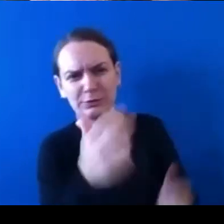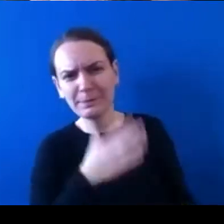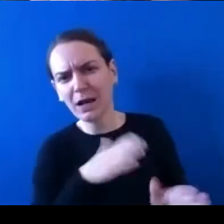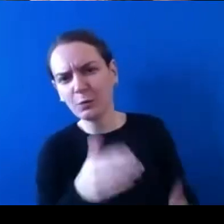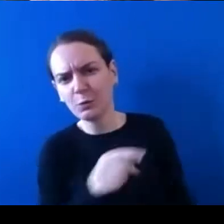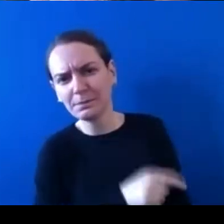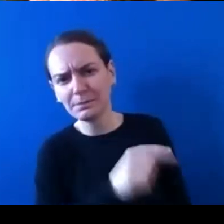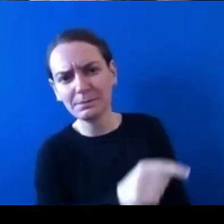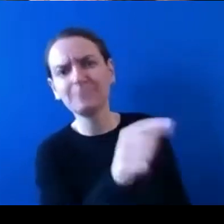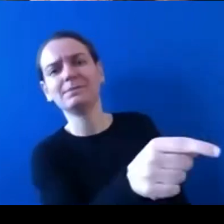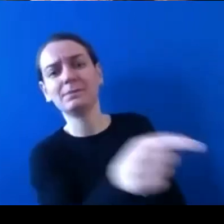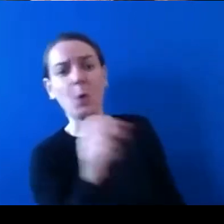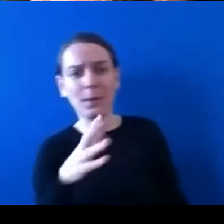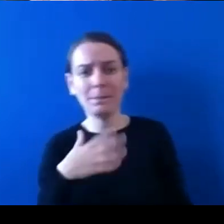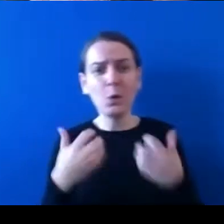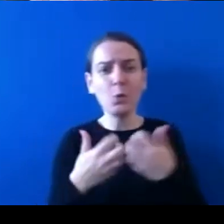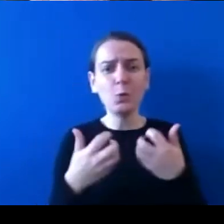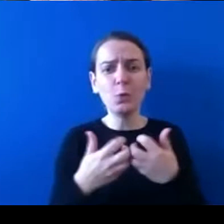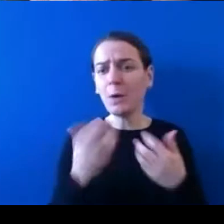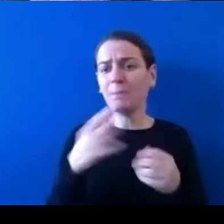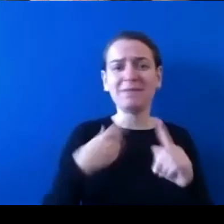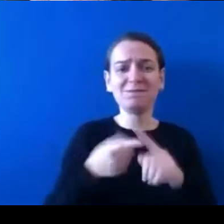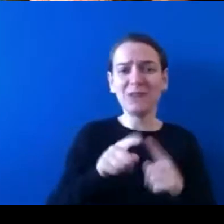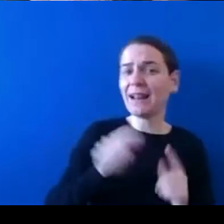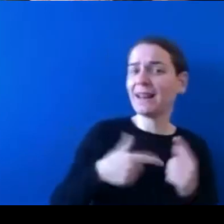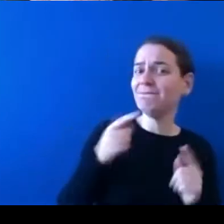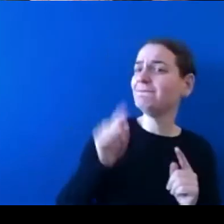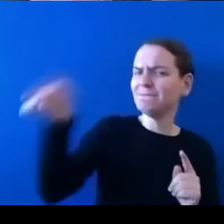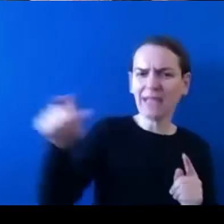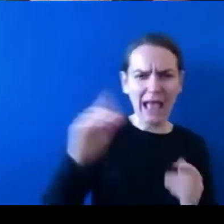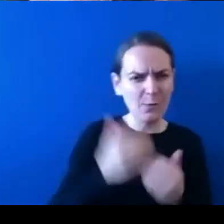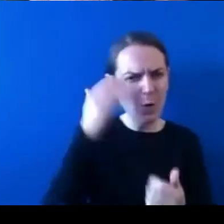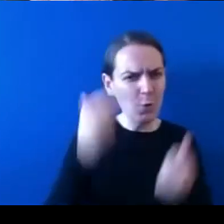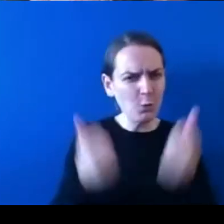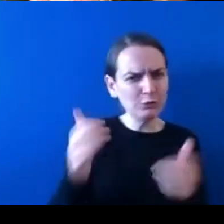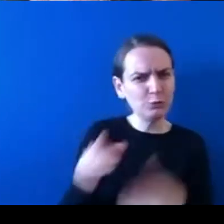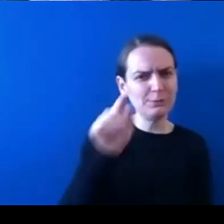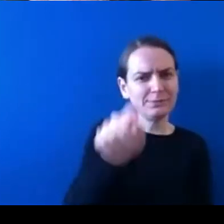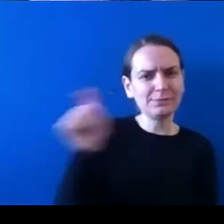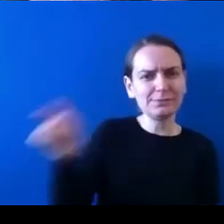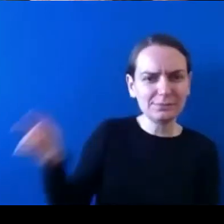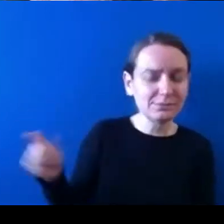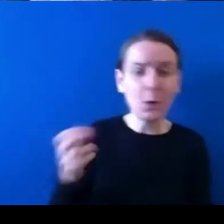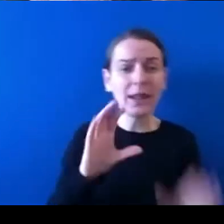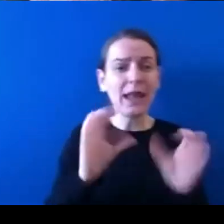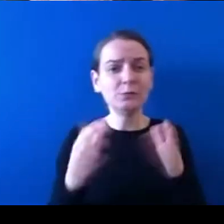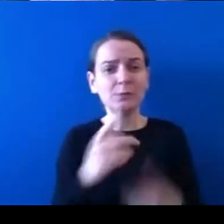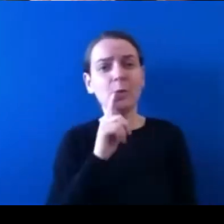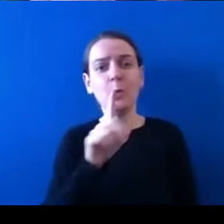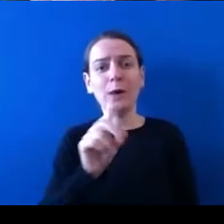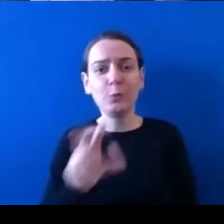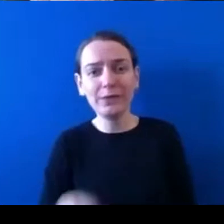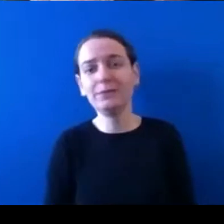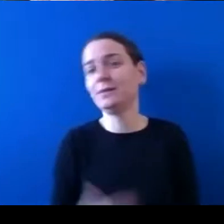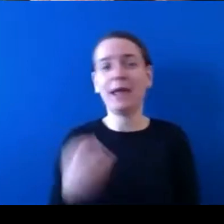the dorm. Many times you have to go to somewhere else to find your mailboxes. So those are all orientation